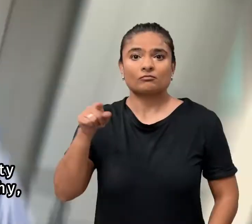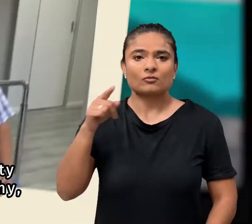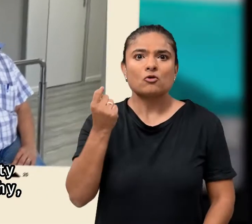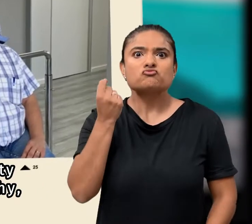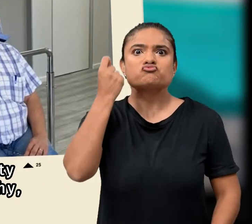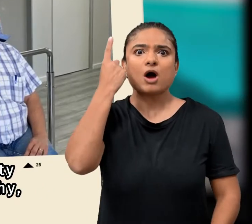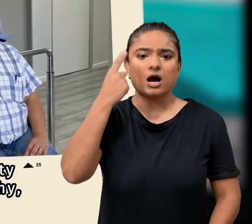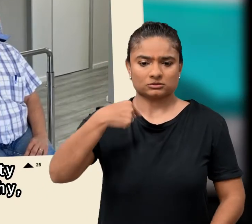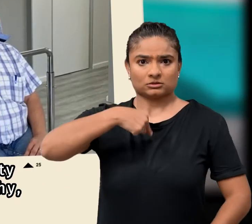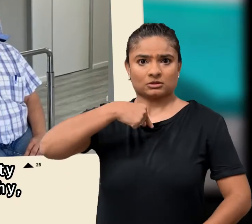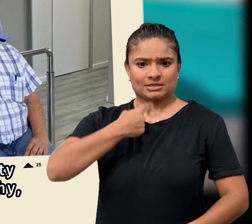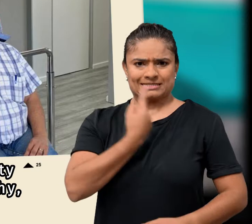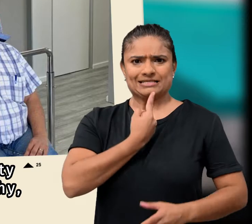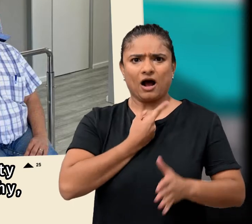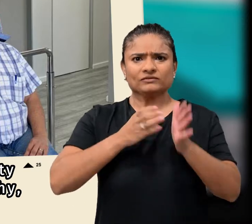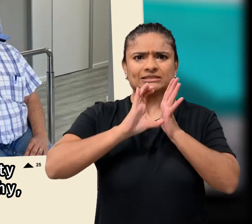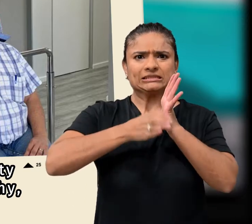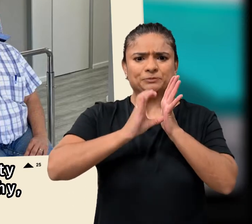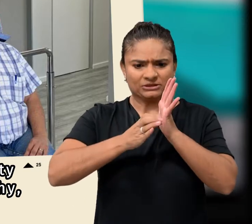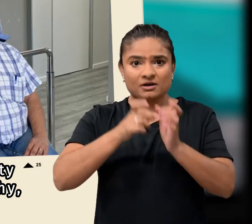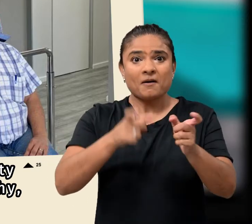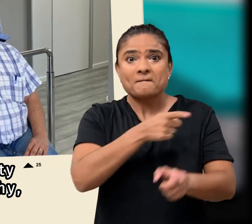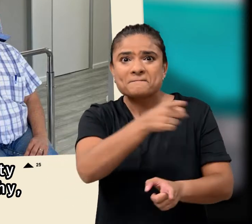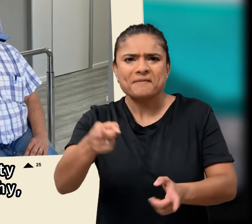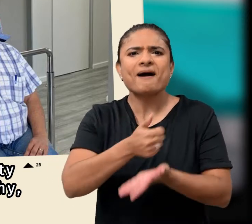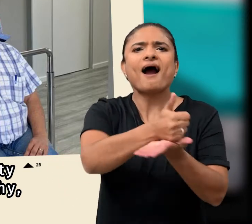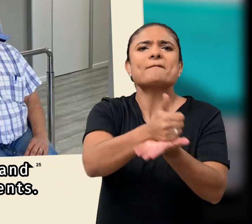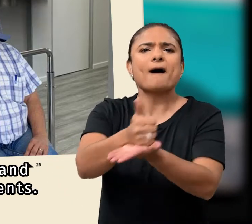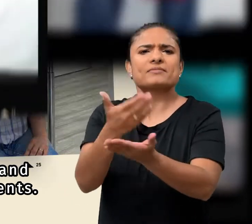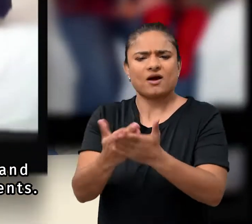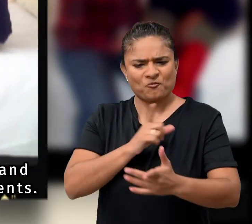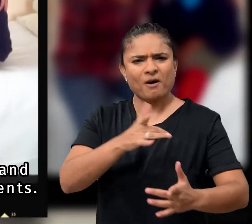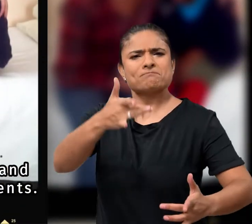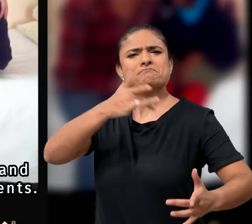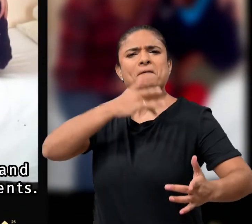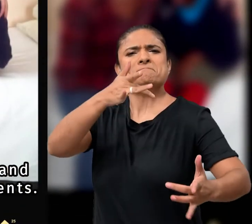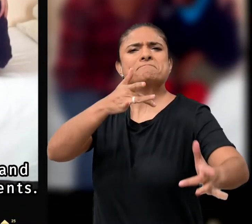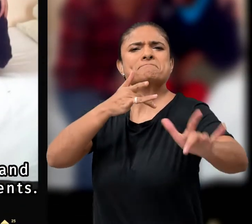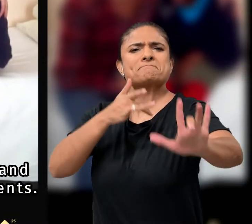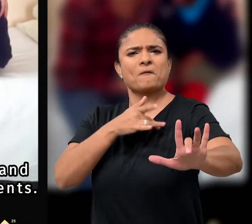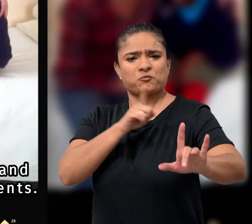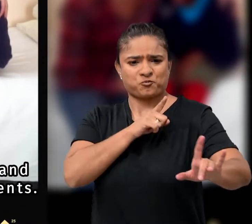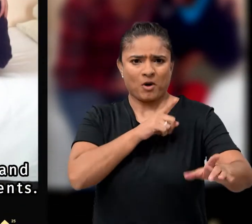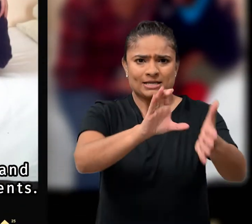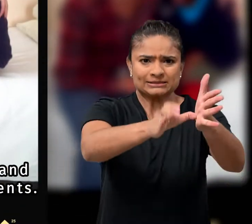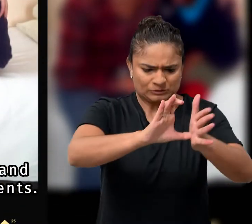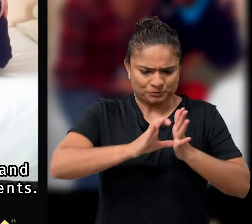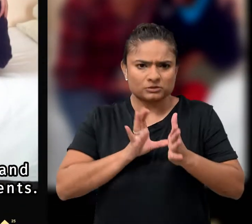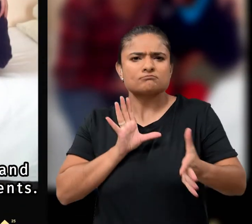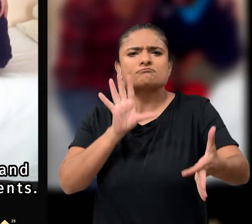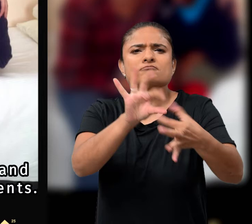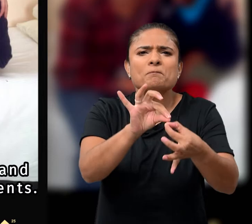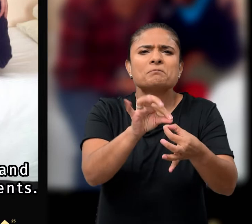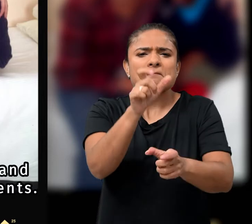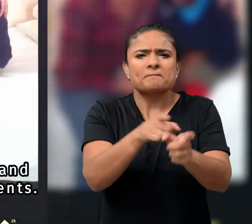She realized how her own disability provides her with a level of empathy, enabling her to develop an instant and meaningful